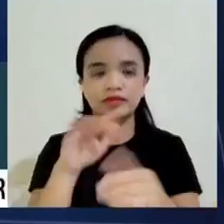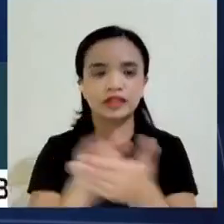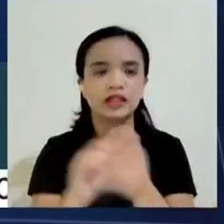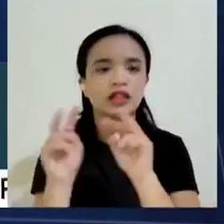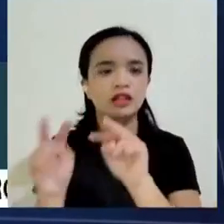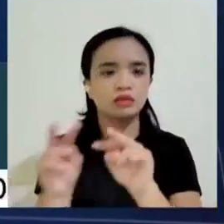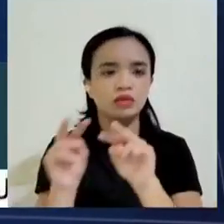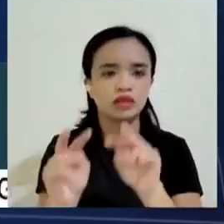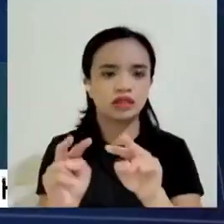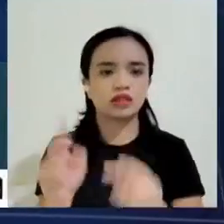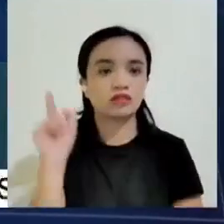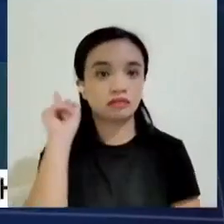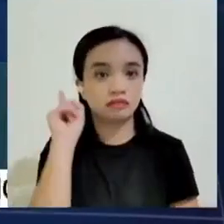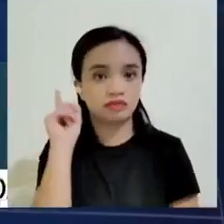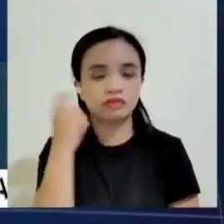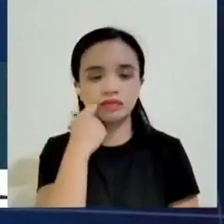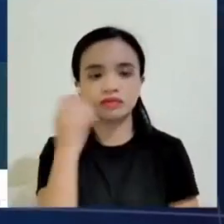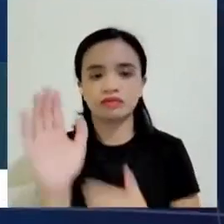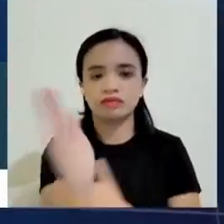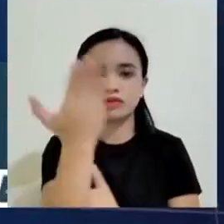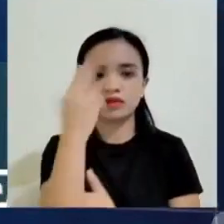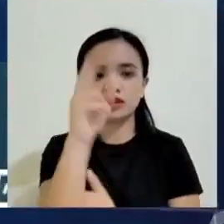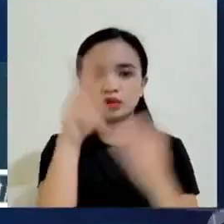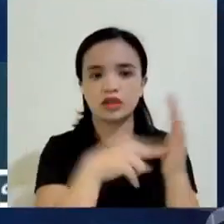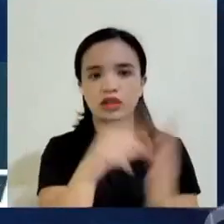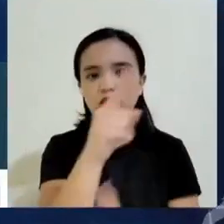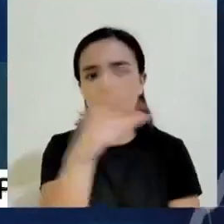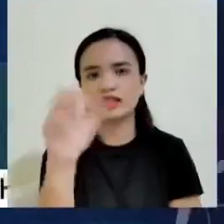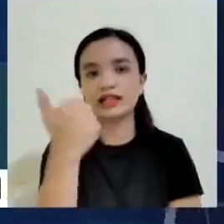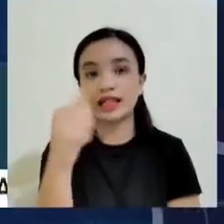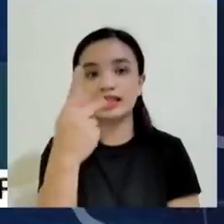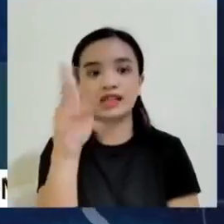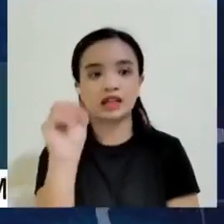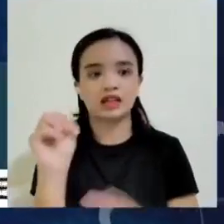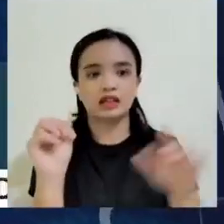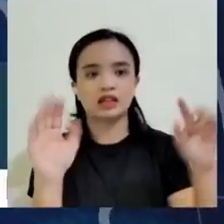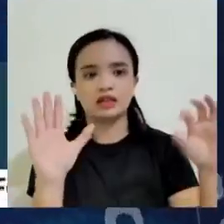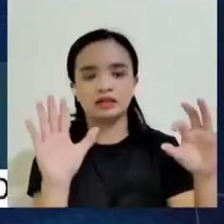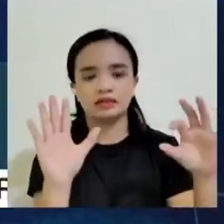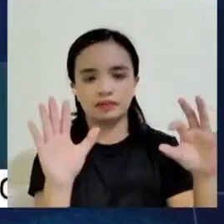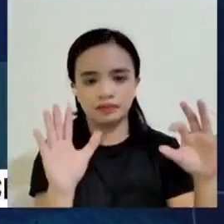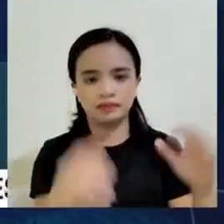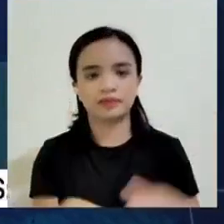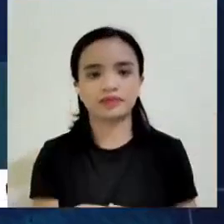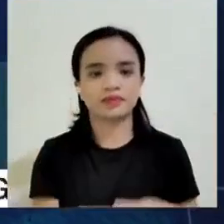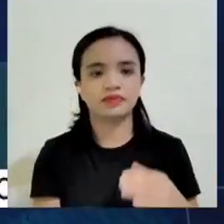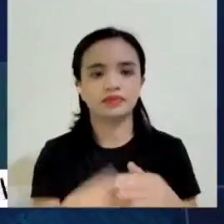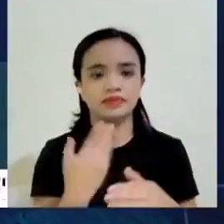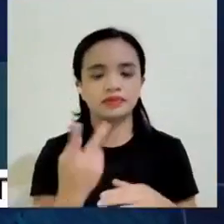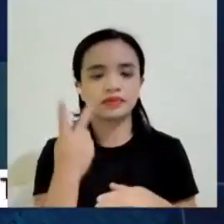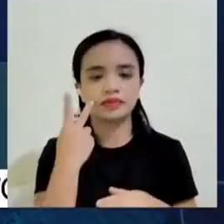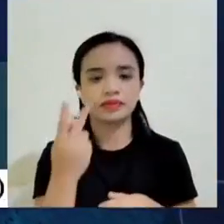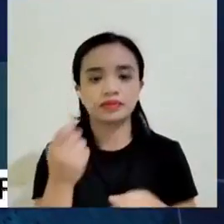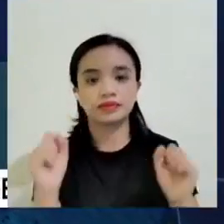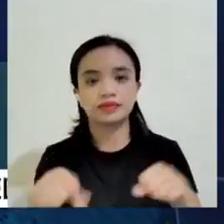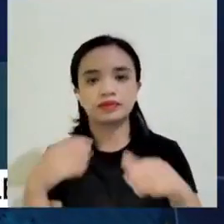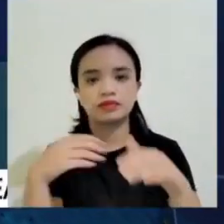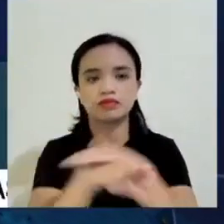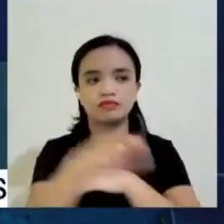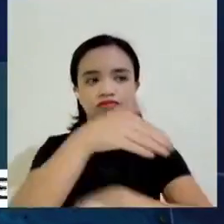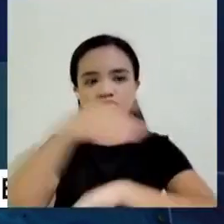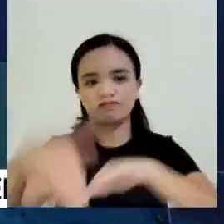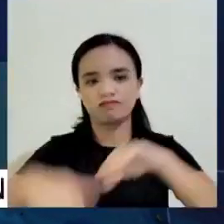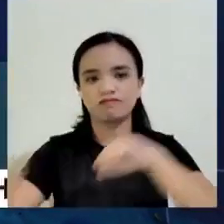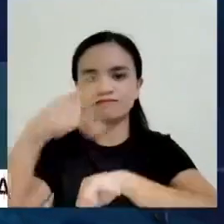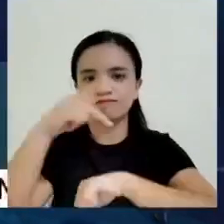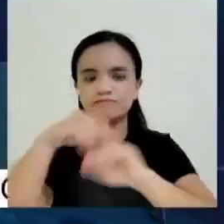located 2,110 kilometers east of southern Luzon. This weather disturbance may enter the PAR as a tropical depression